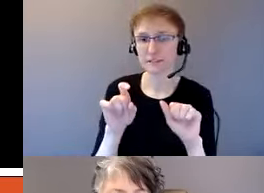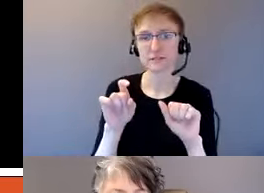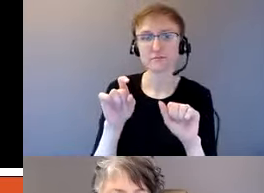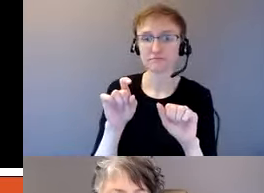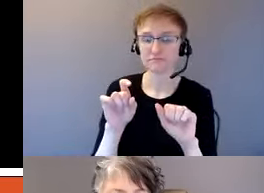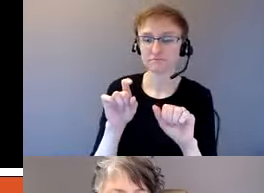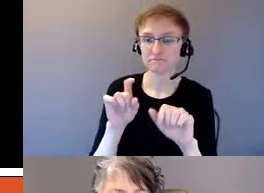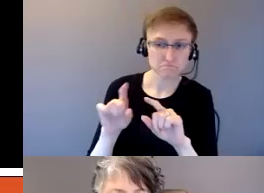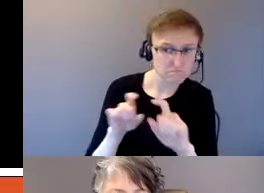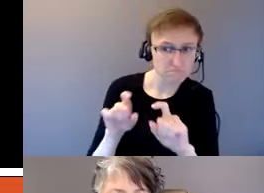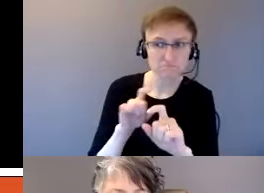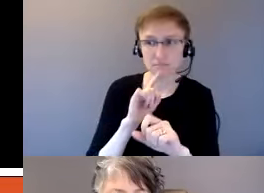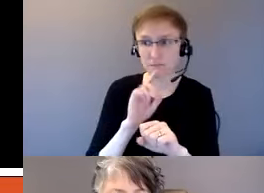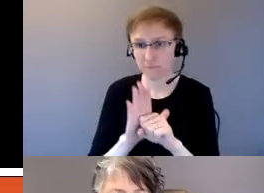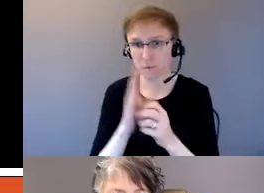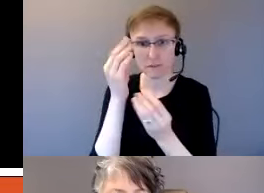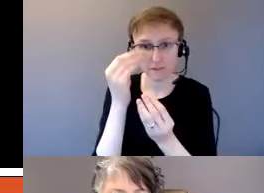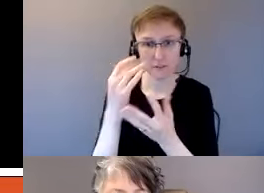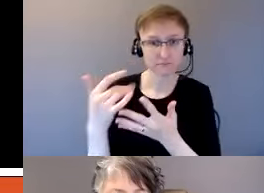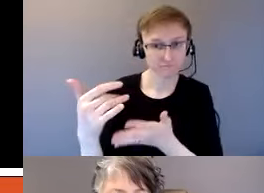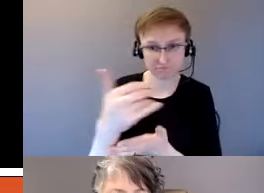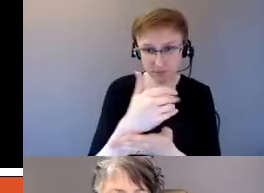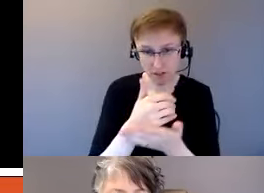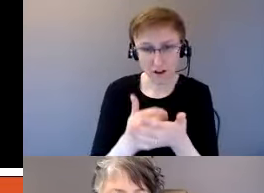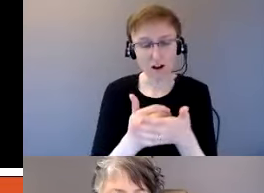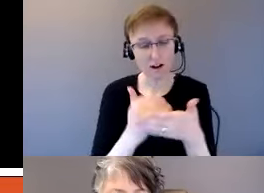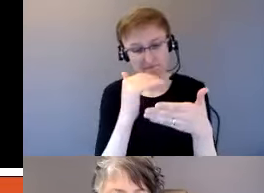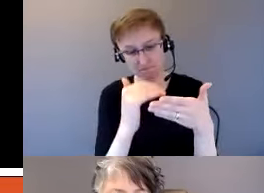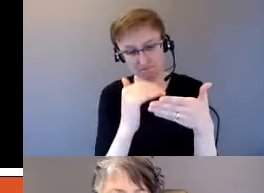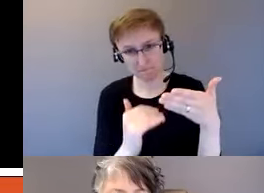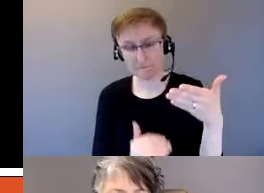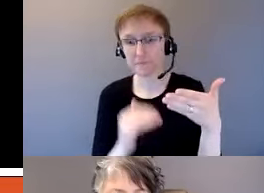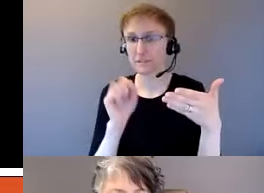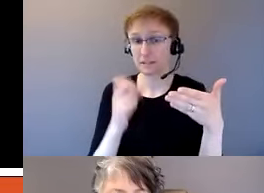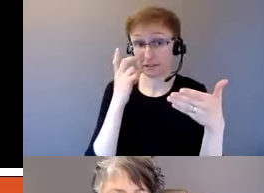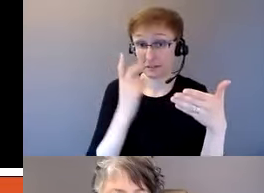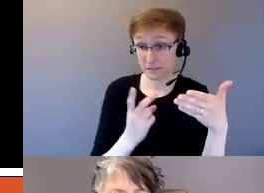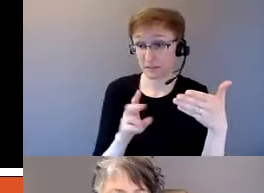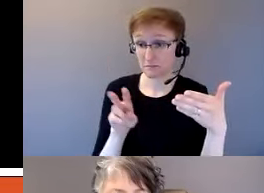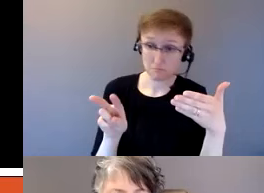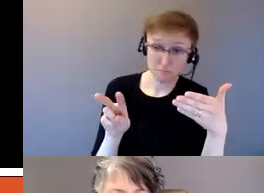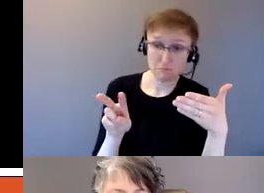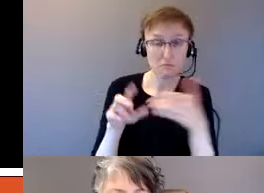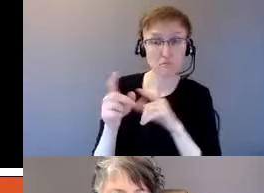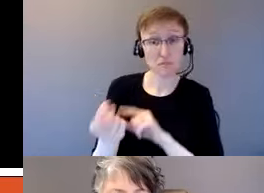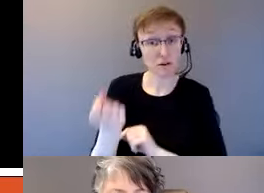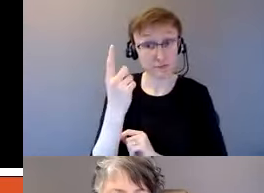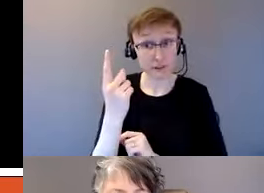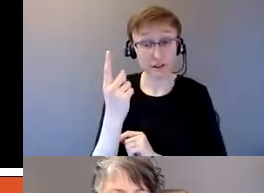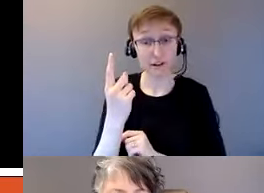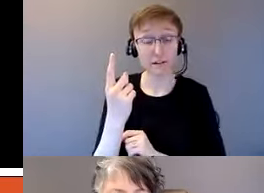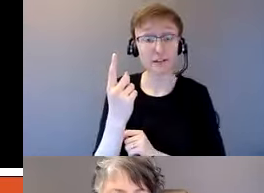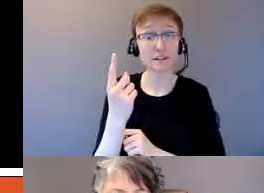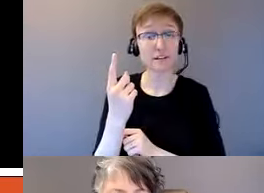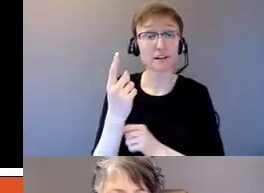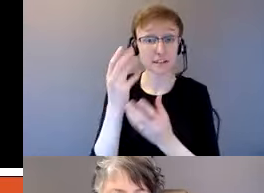going to enable the care coordinator to be able to determine if the patient has the ability to understand information that's relevant to a decision